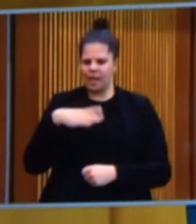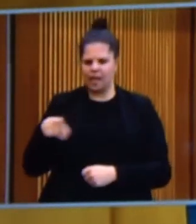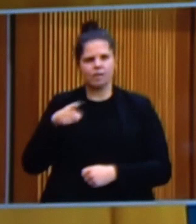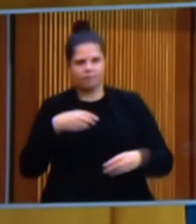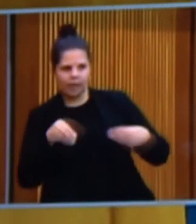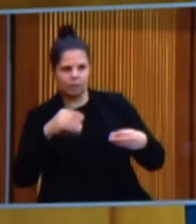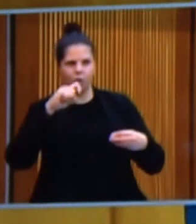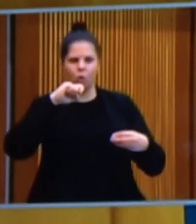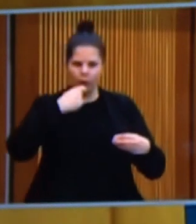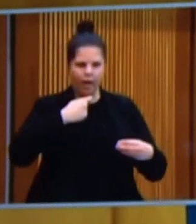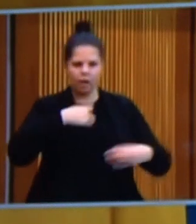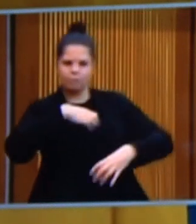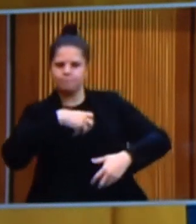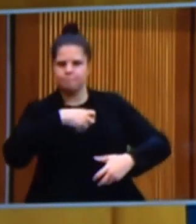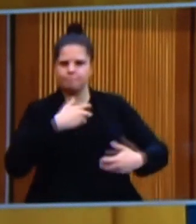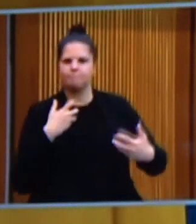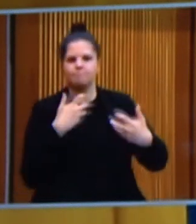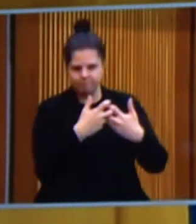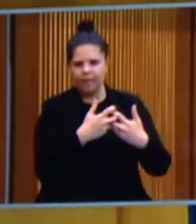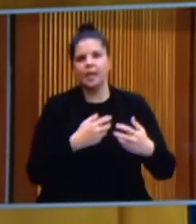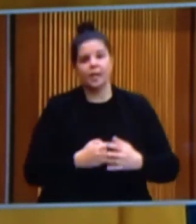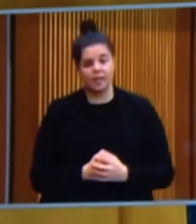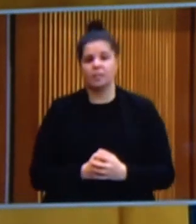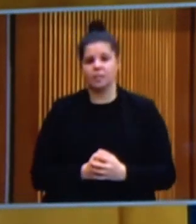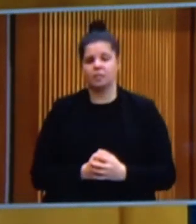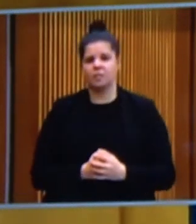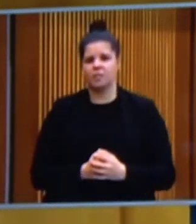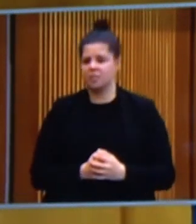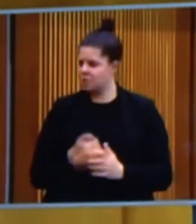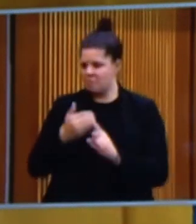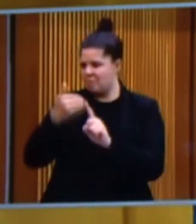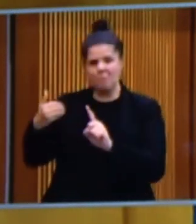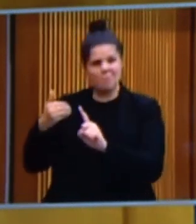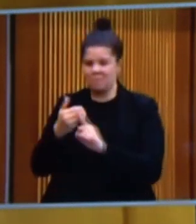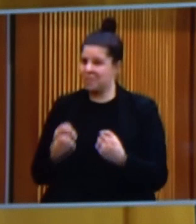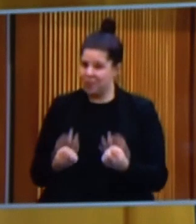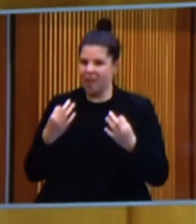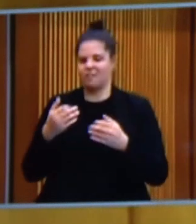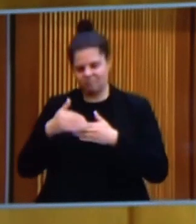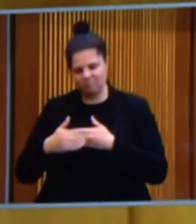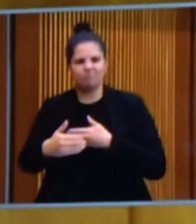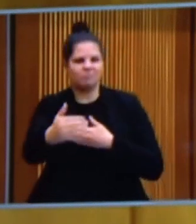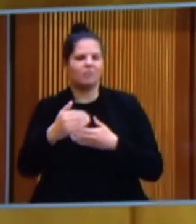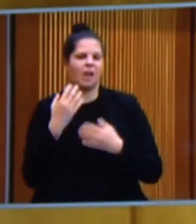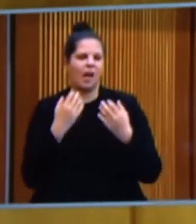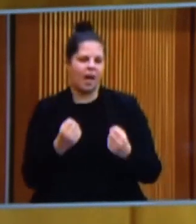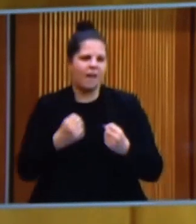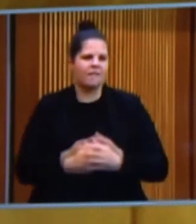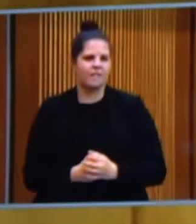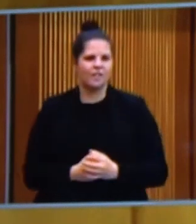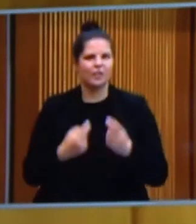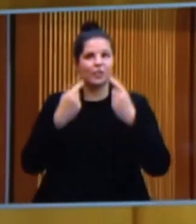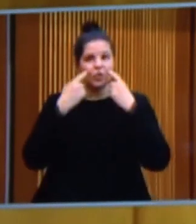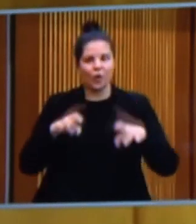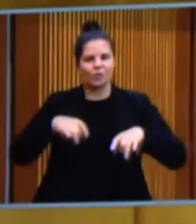been beyond conception. And what this agreement does is it dramatically expands the capacity of the